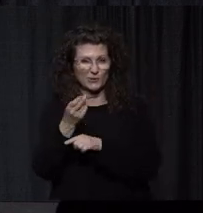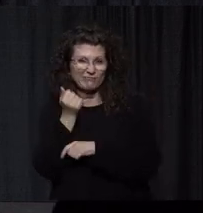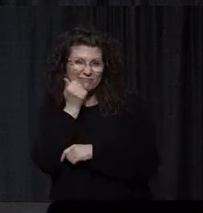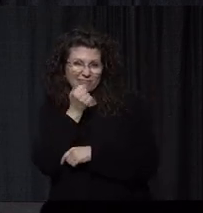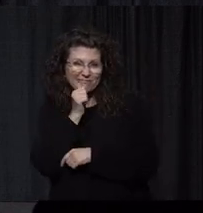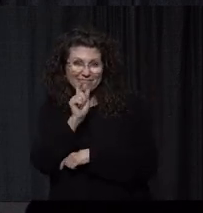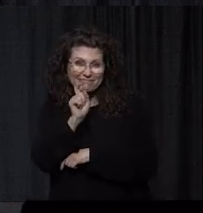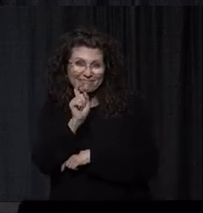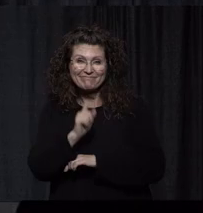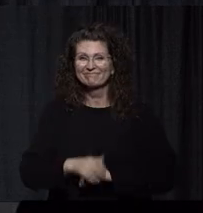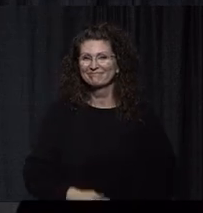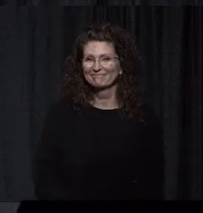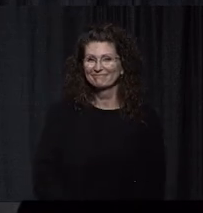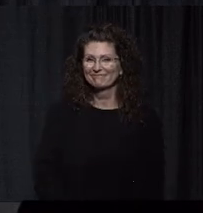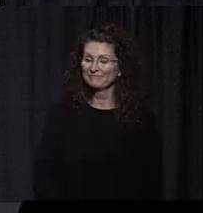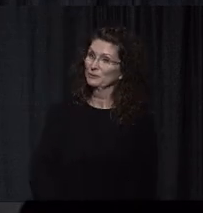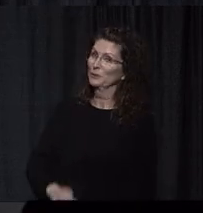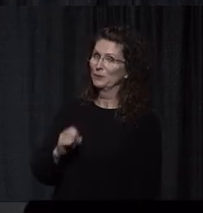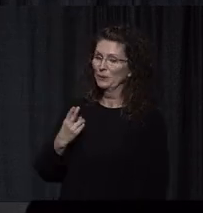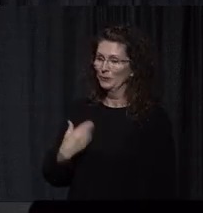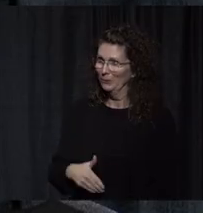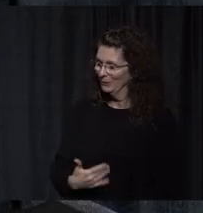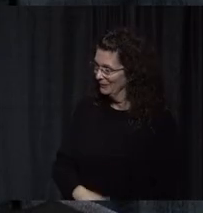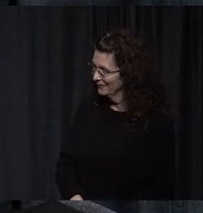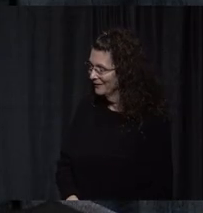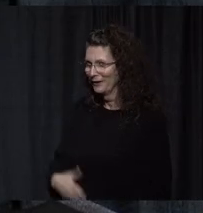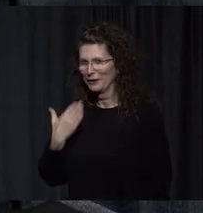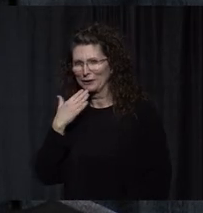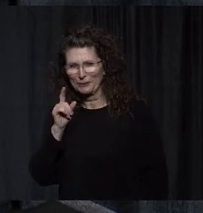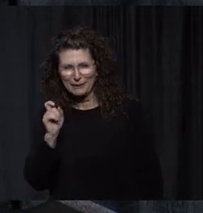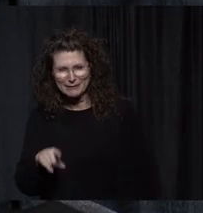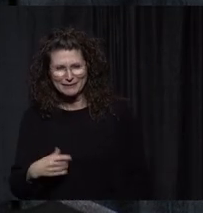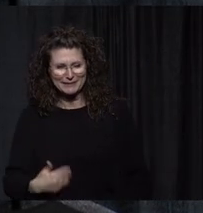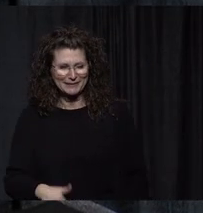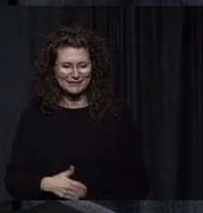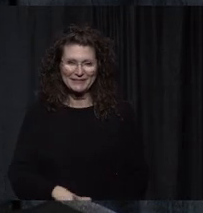day? Oh, what a great question.